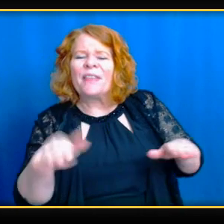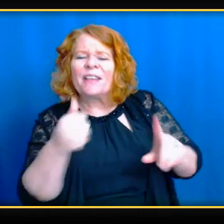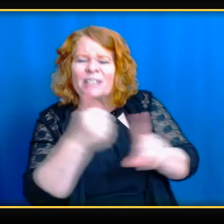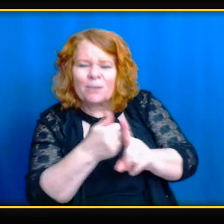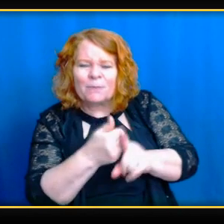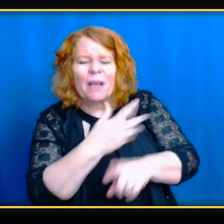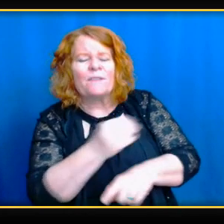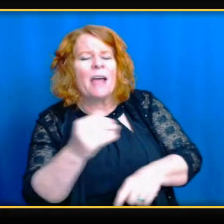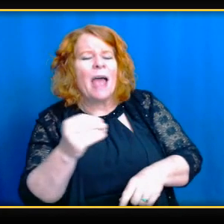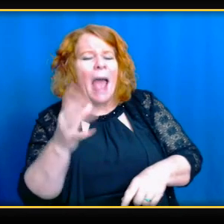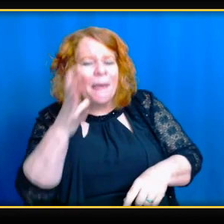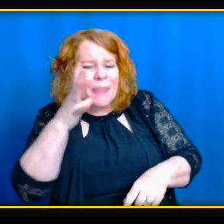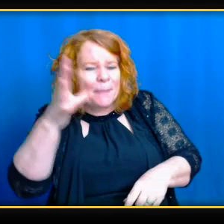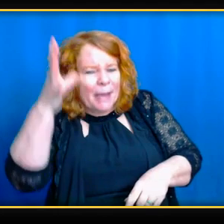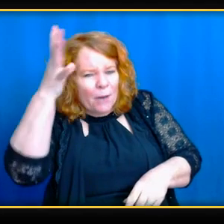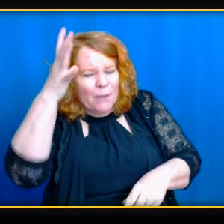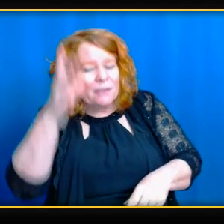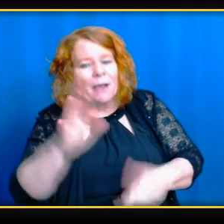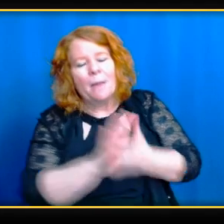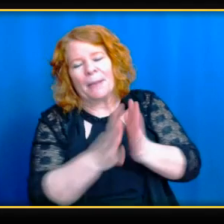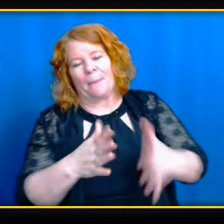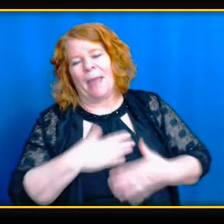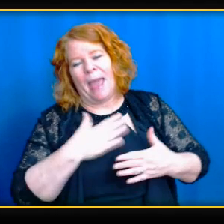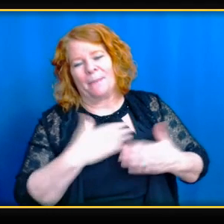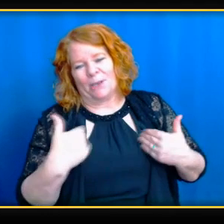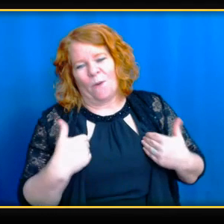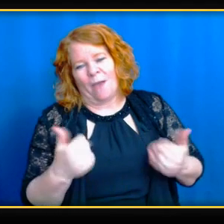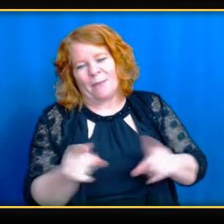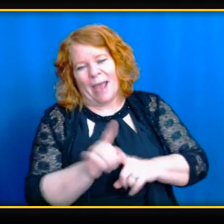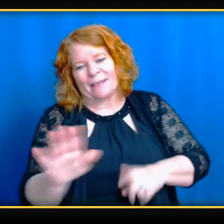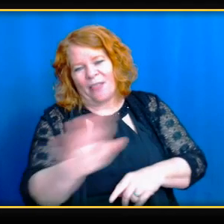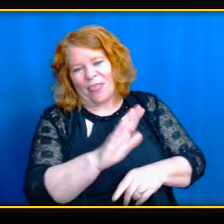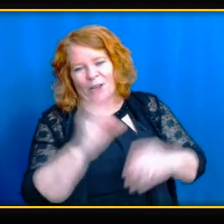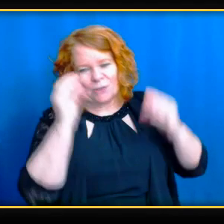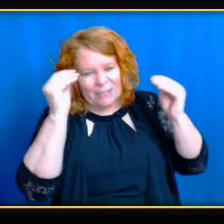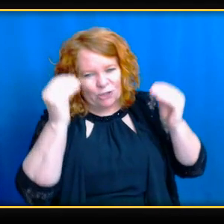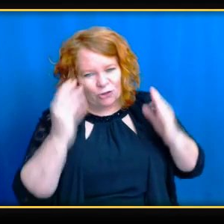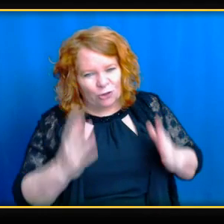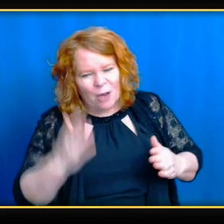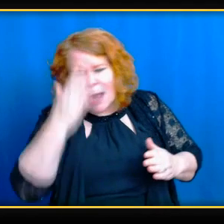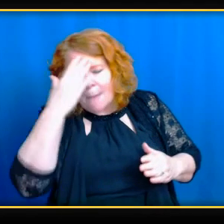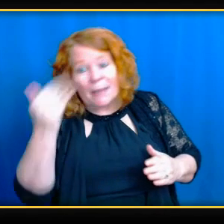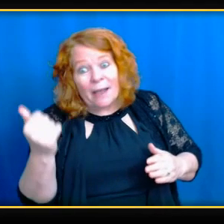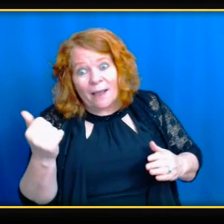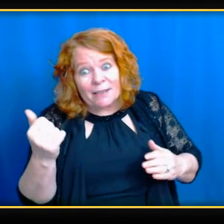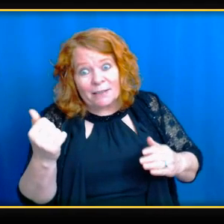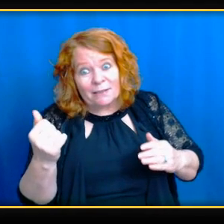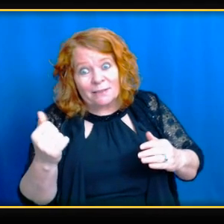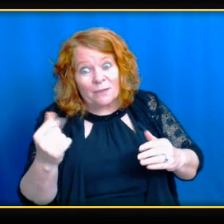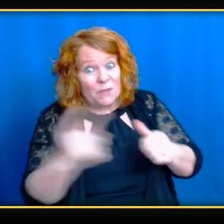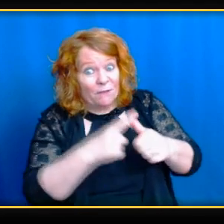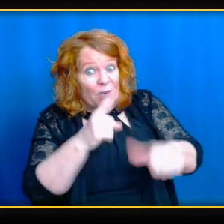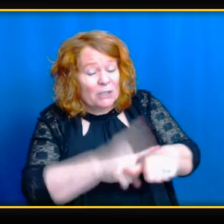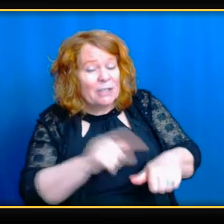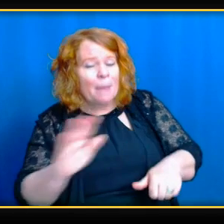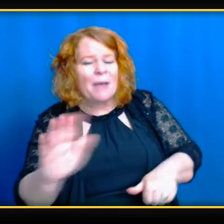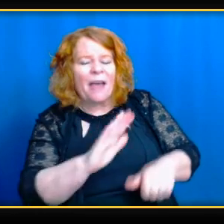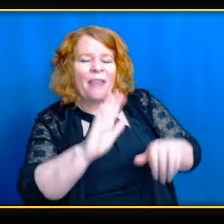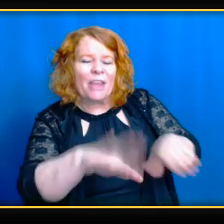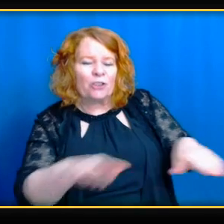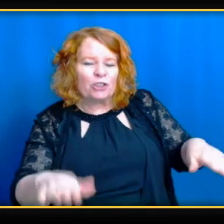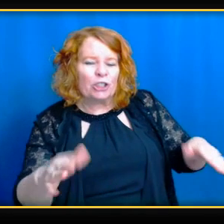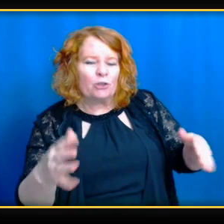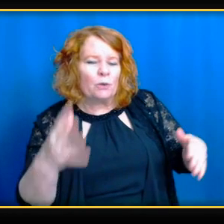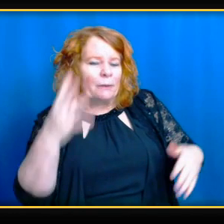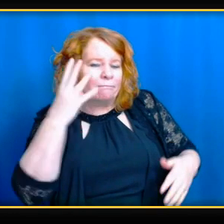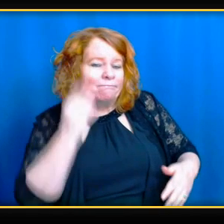were very happy to have me as their teacher because it was the first time that their children had had an